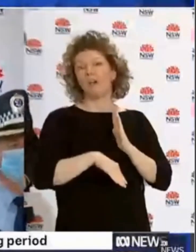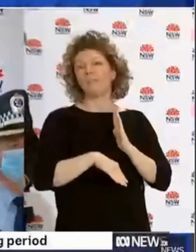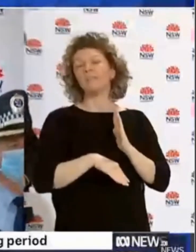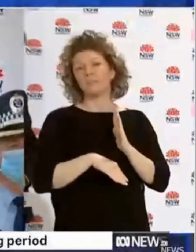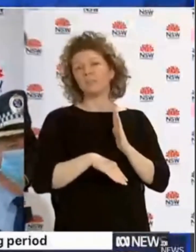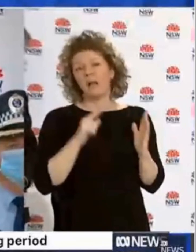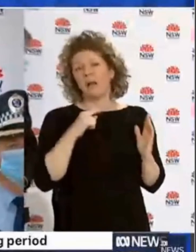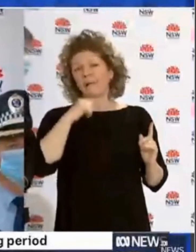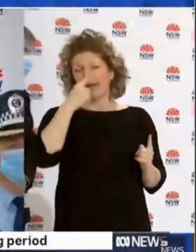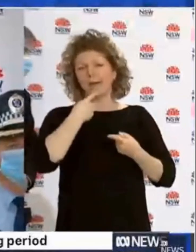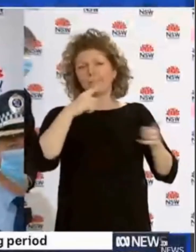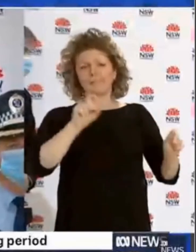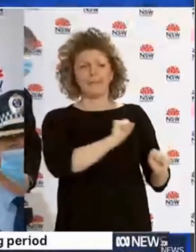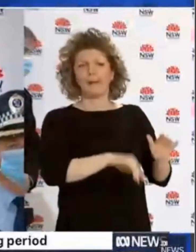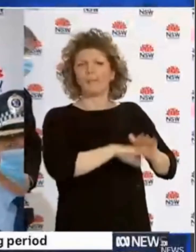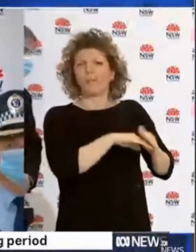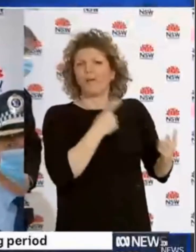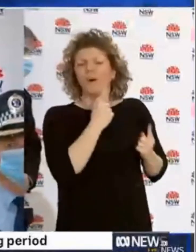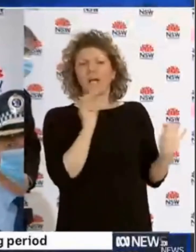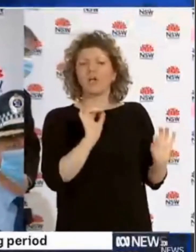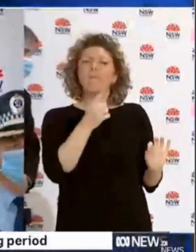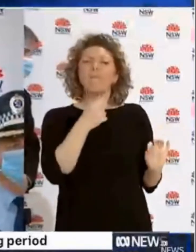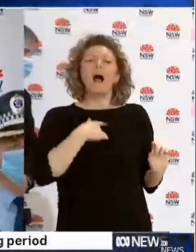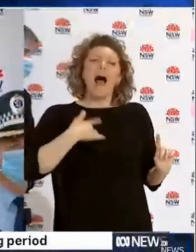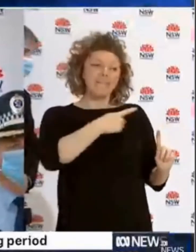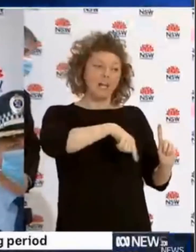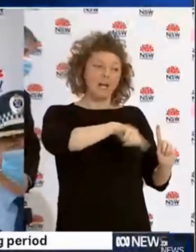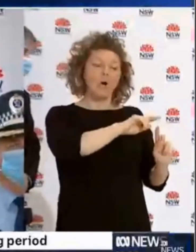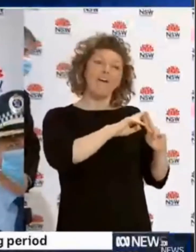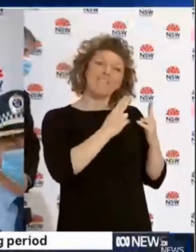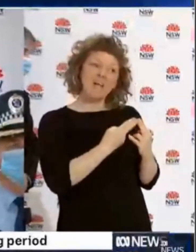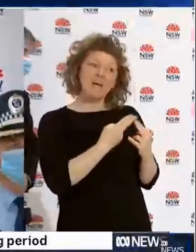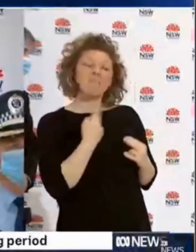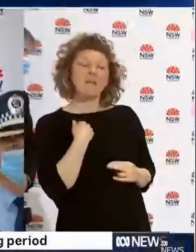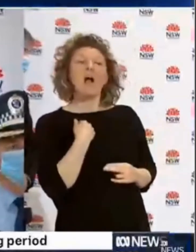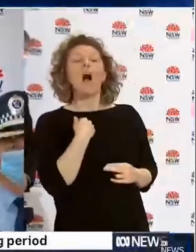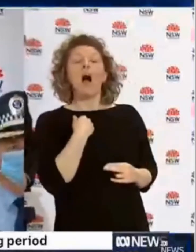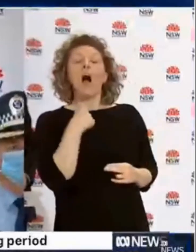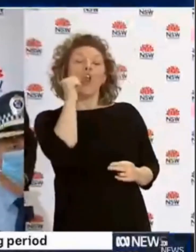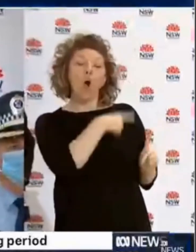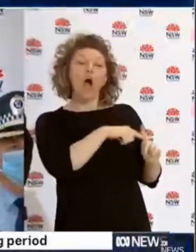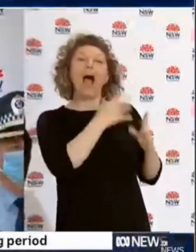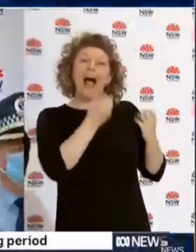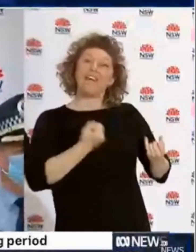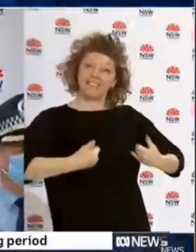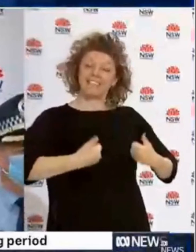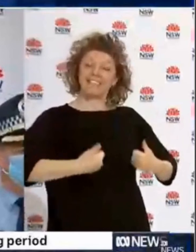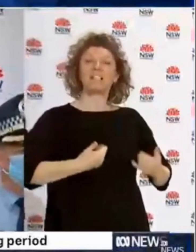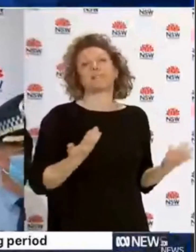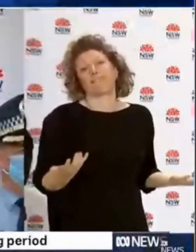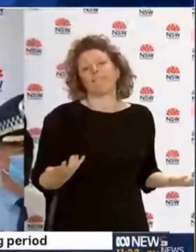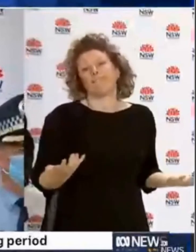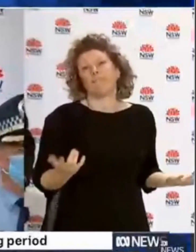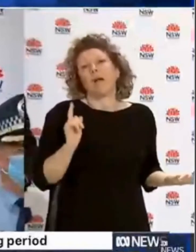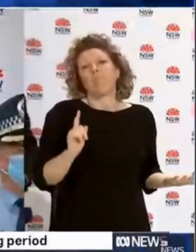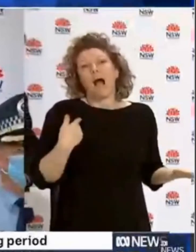symptoms. But you'd expect that in that situation there would be members of the family suffering symptoms, but it's a very,